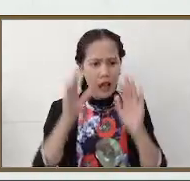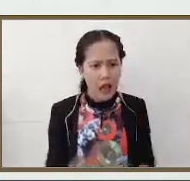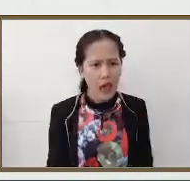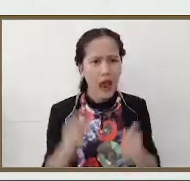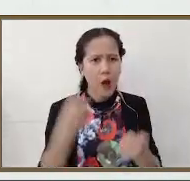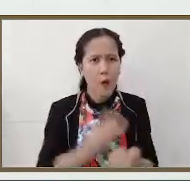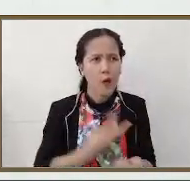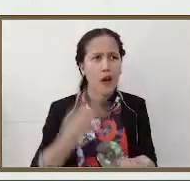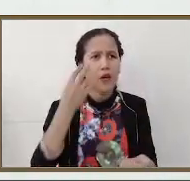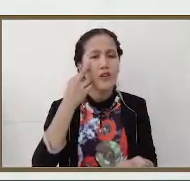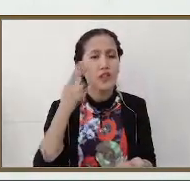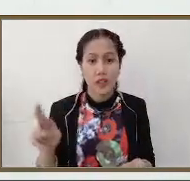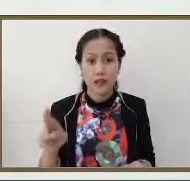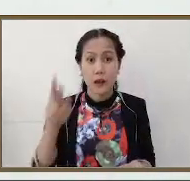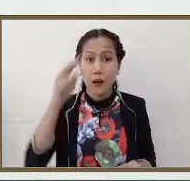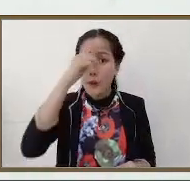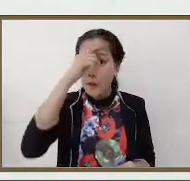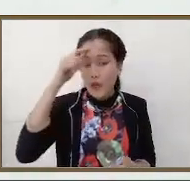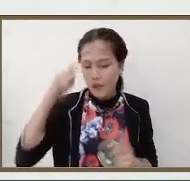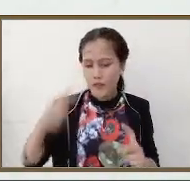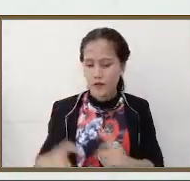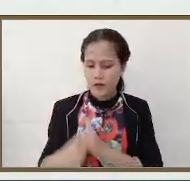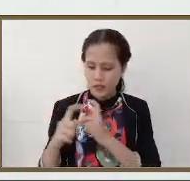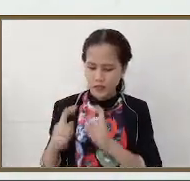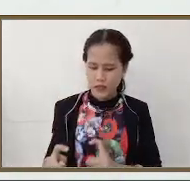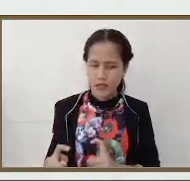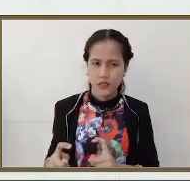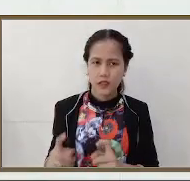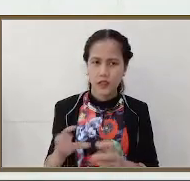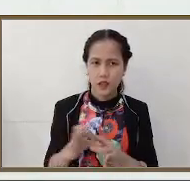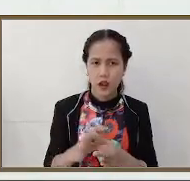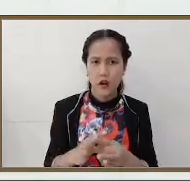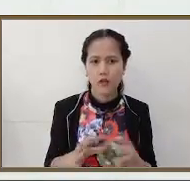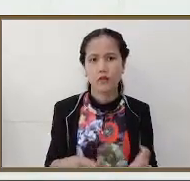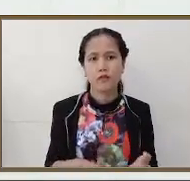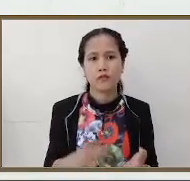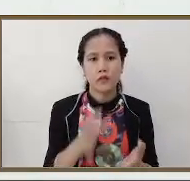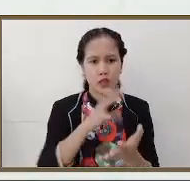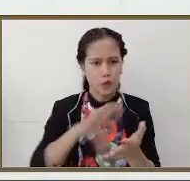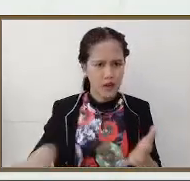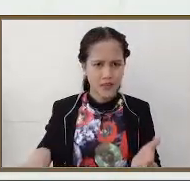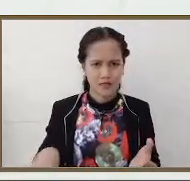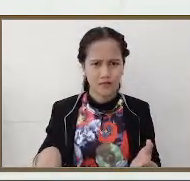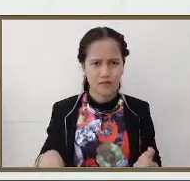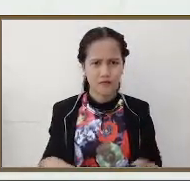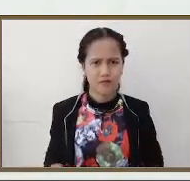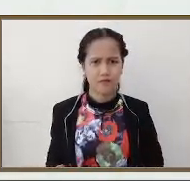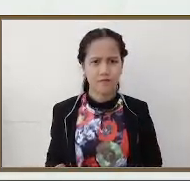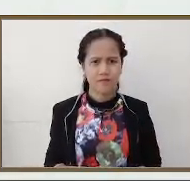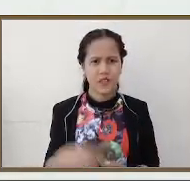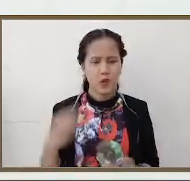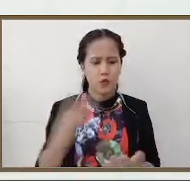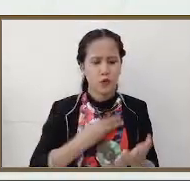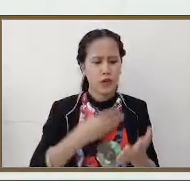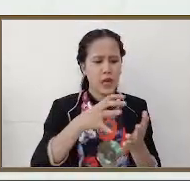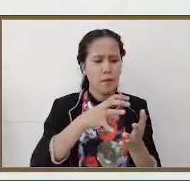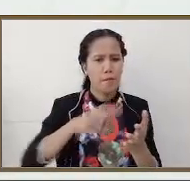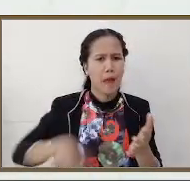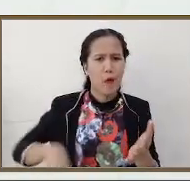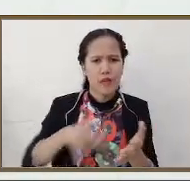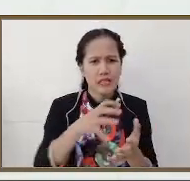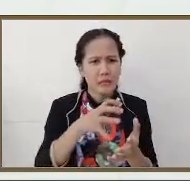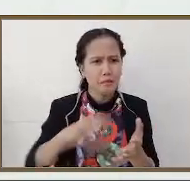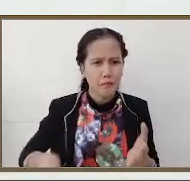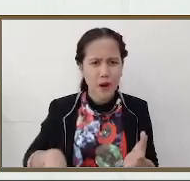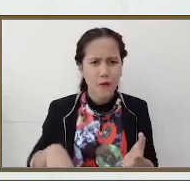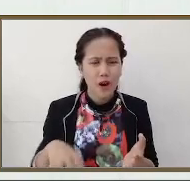of God? Because of the sin of omission. Nag-o-omit tayo eh. Nagtatanggal tayo, nagbabawas tayo kung